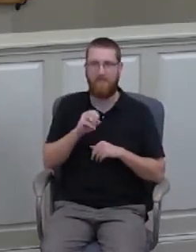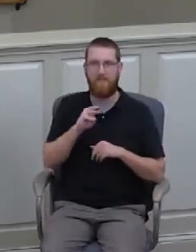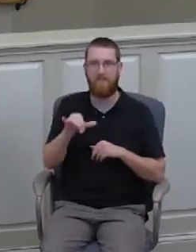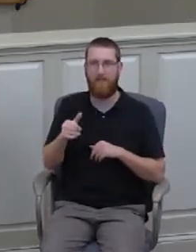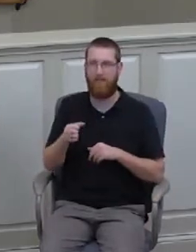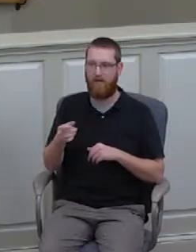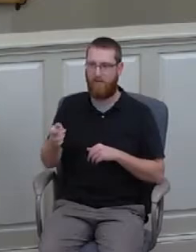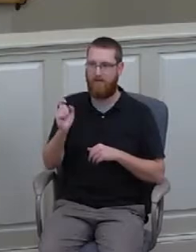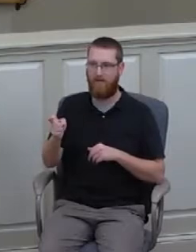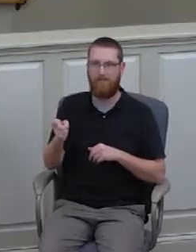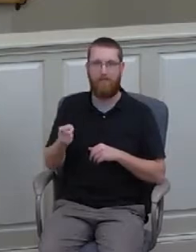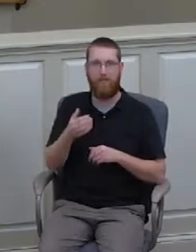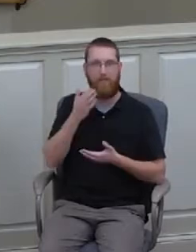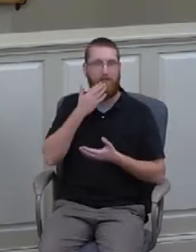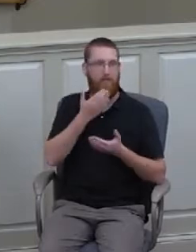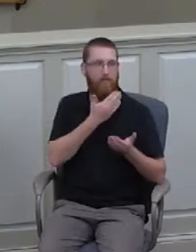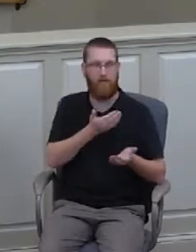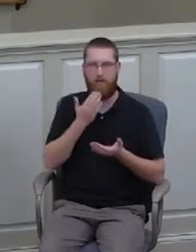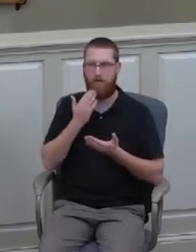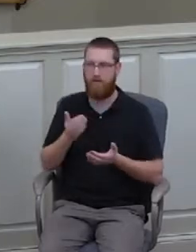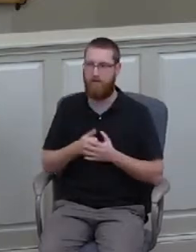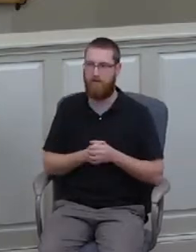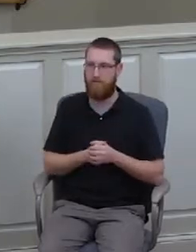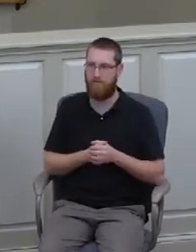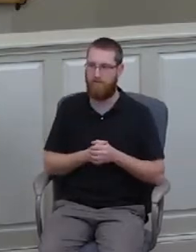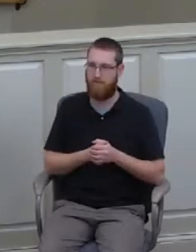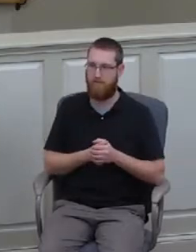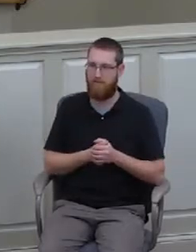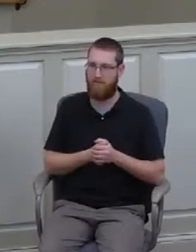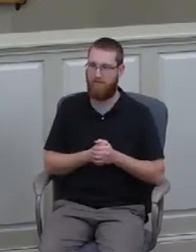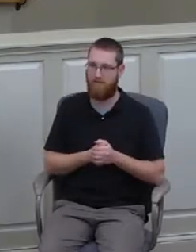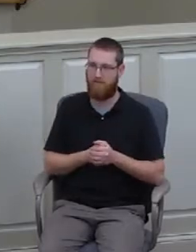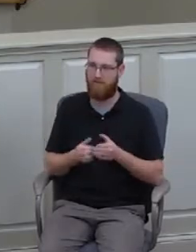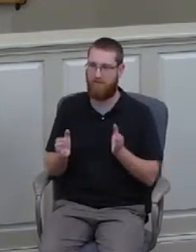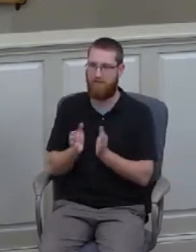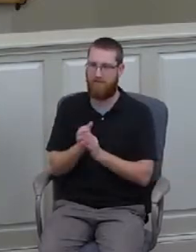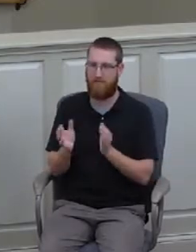at it, buddy. Thank you. Yeah, thank you. Thank you. You're welcome.